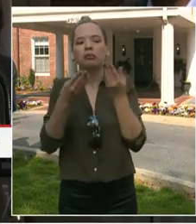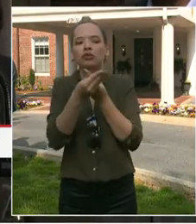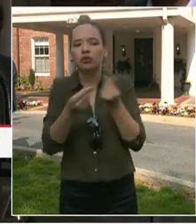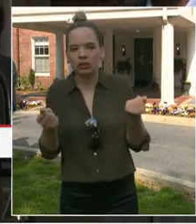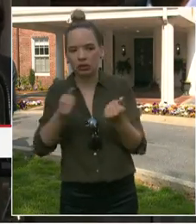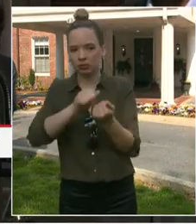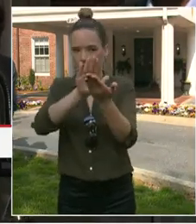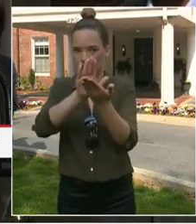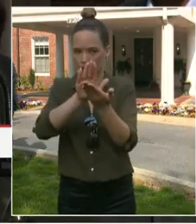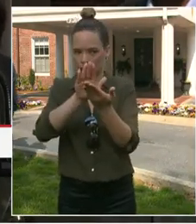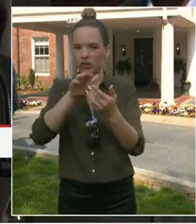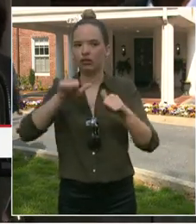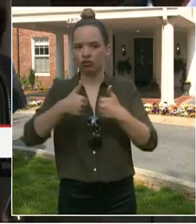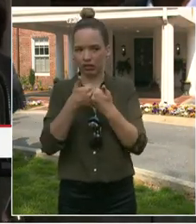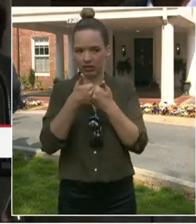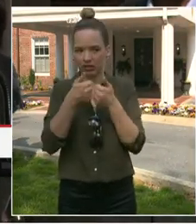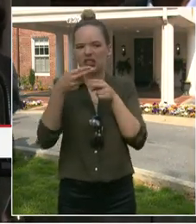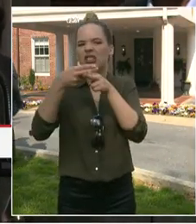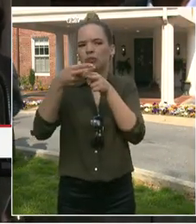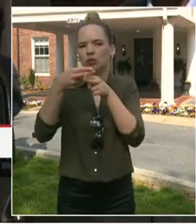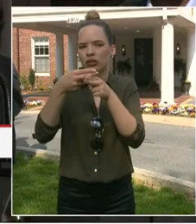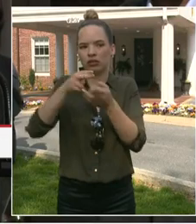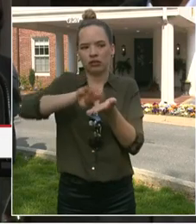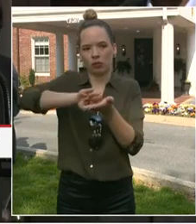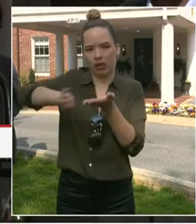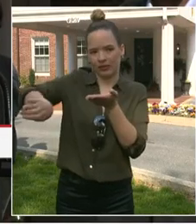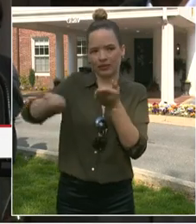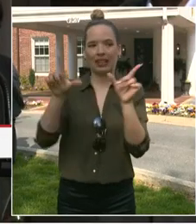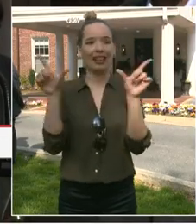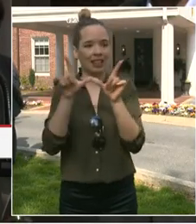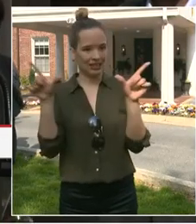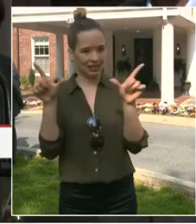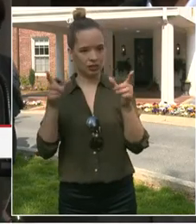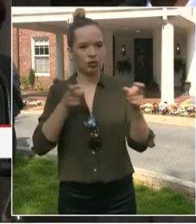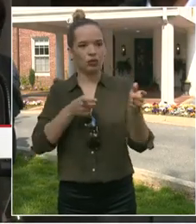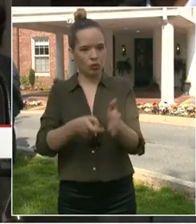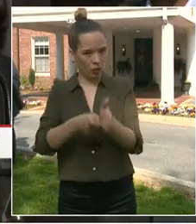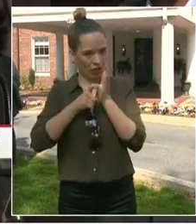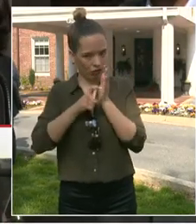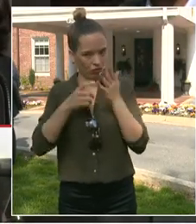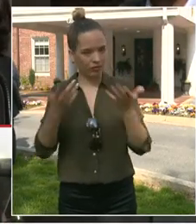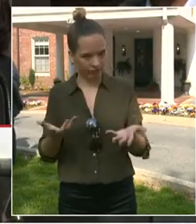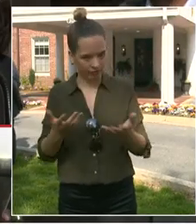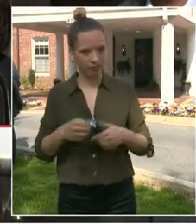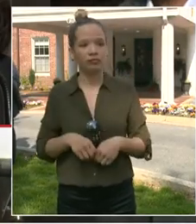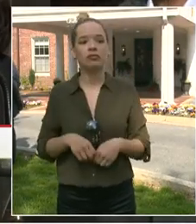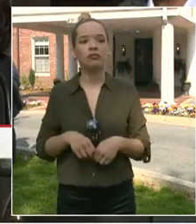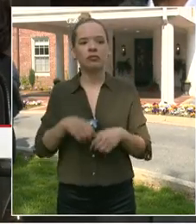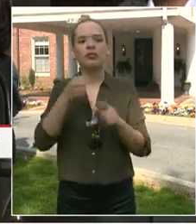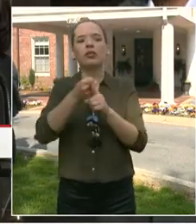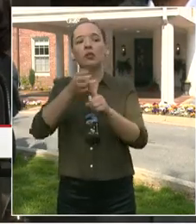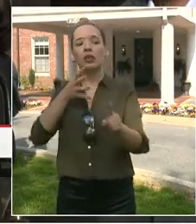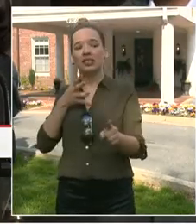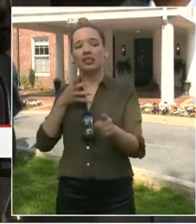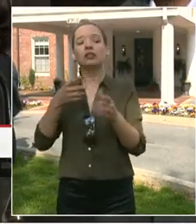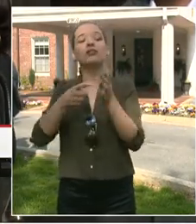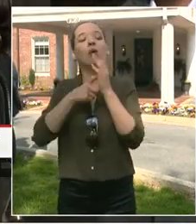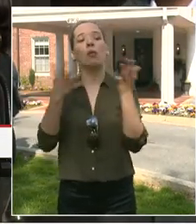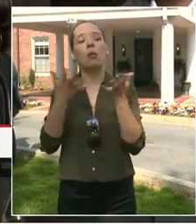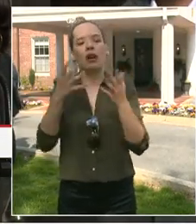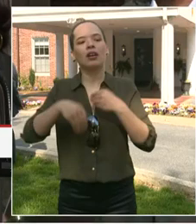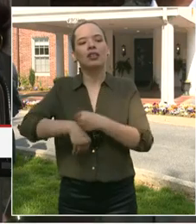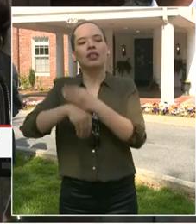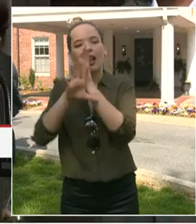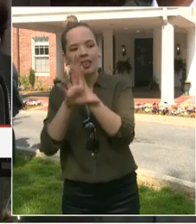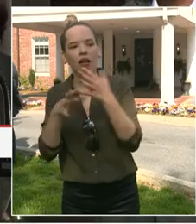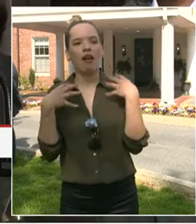as the temporary waiver of licensure requirements and expanding allowances for telehealth. But we know that there is still so much